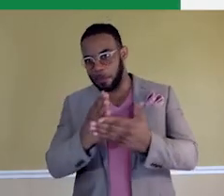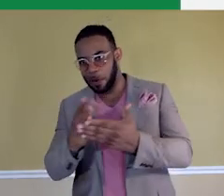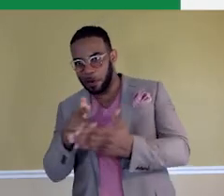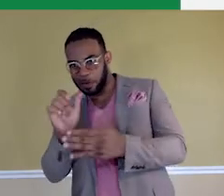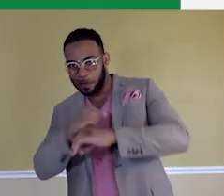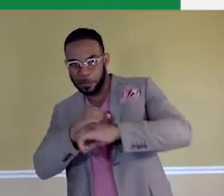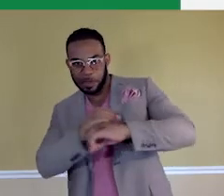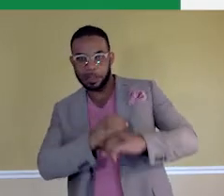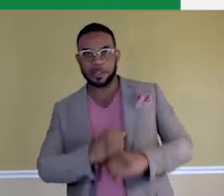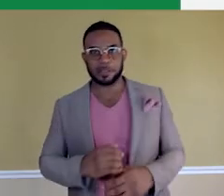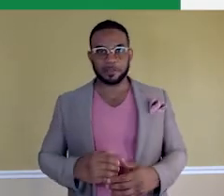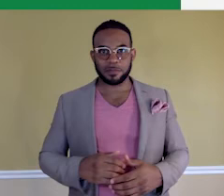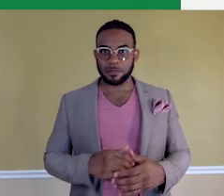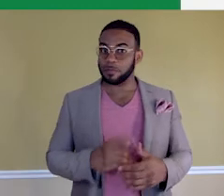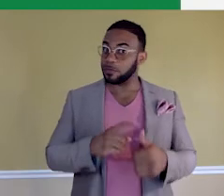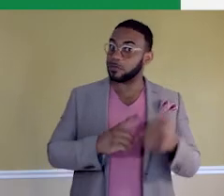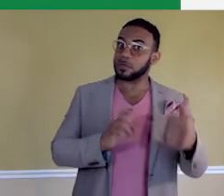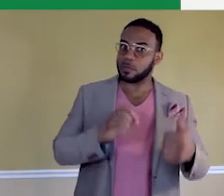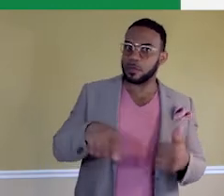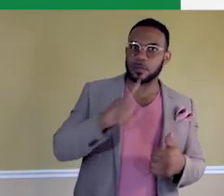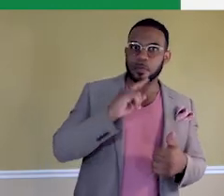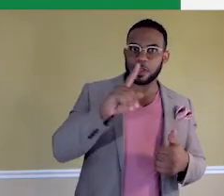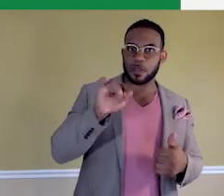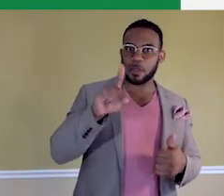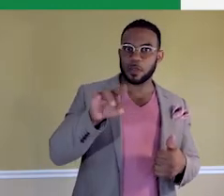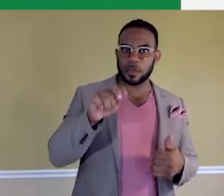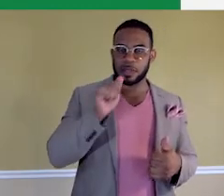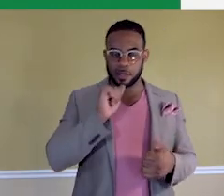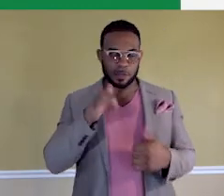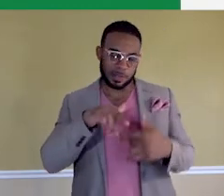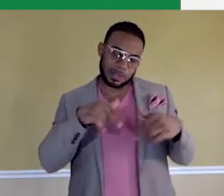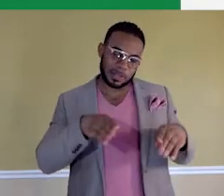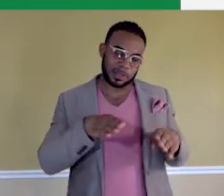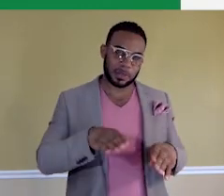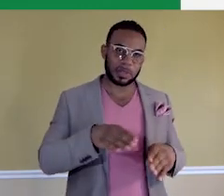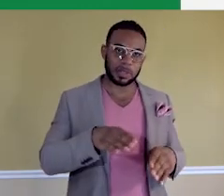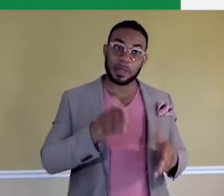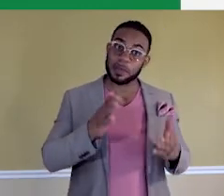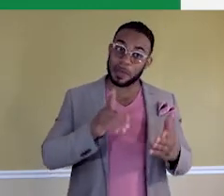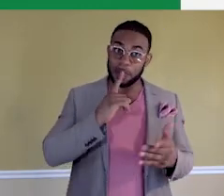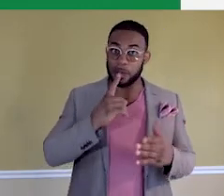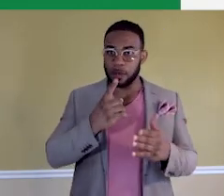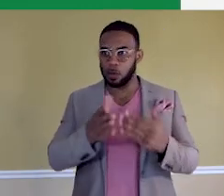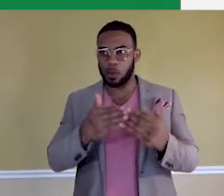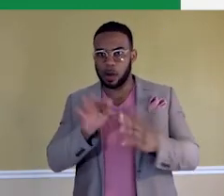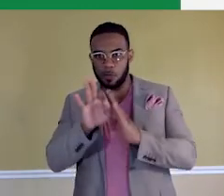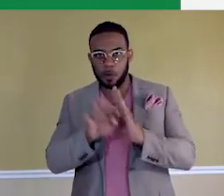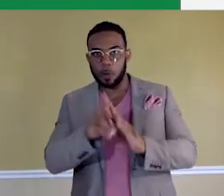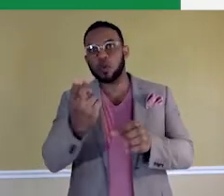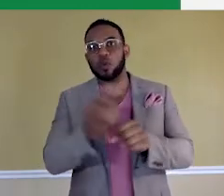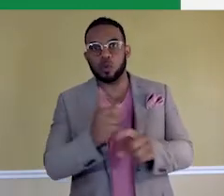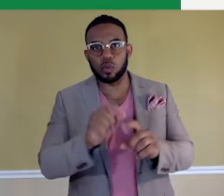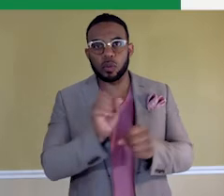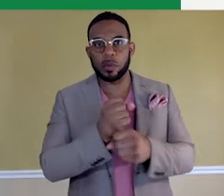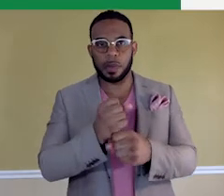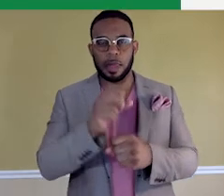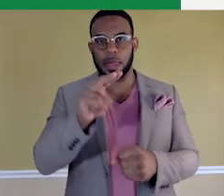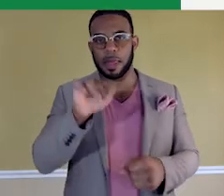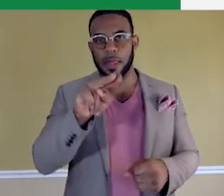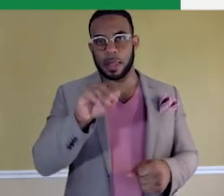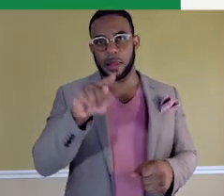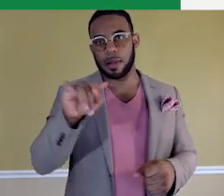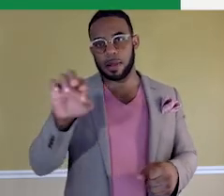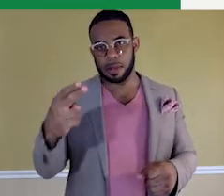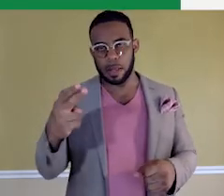need to protect. And one of them is trade secret, which in this case may be whatever formula you use to make the nanotech